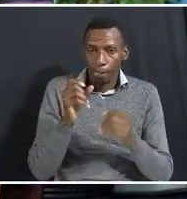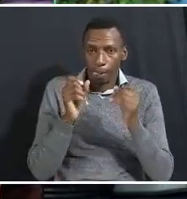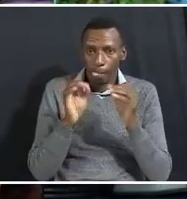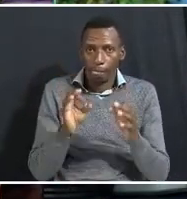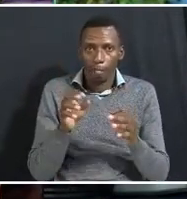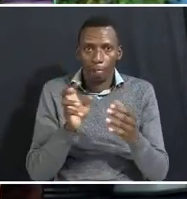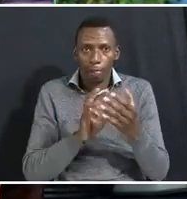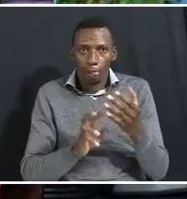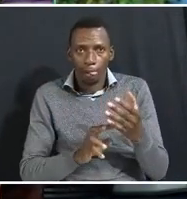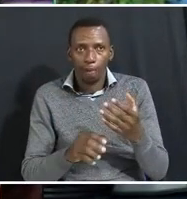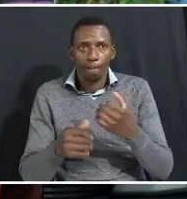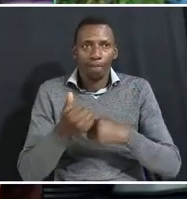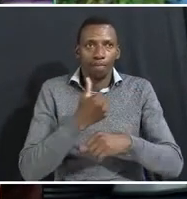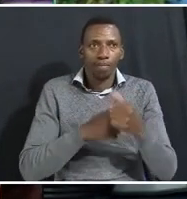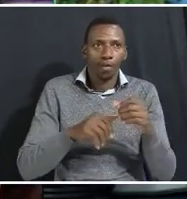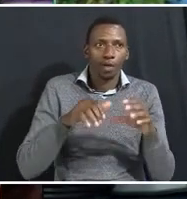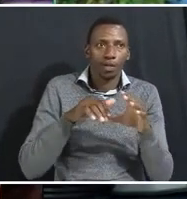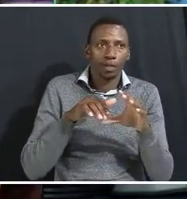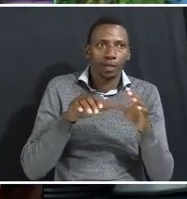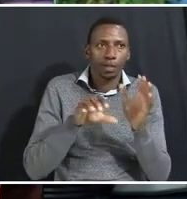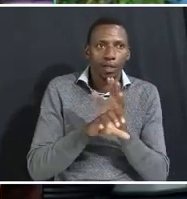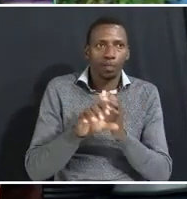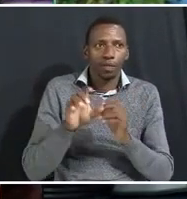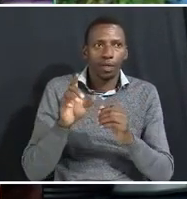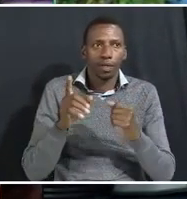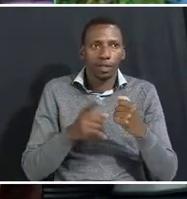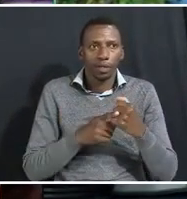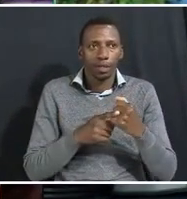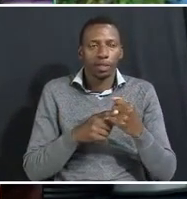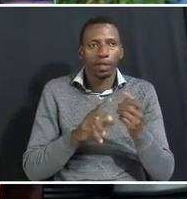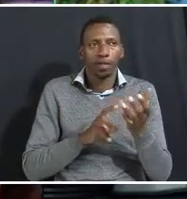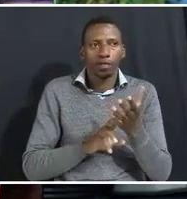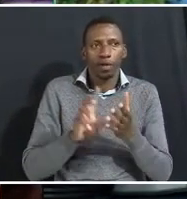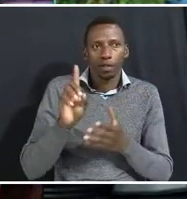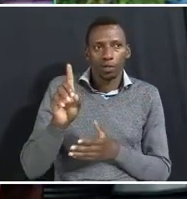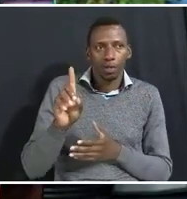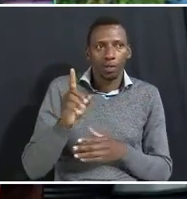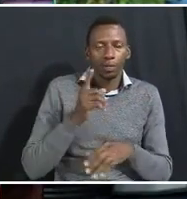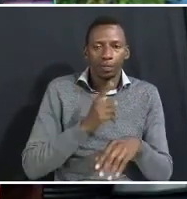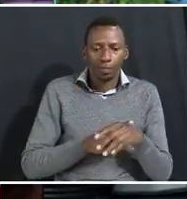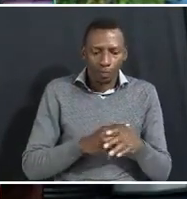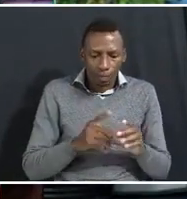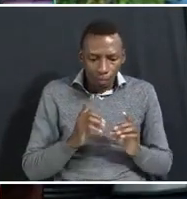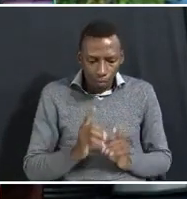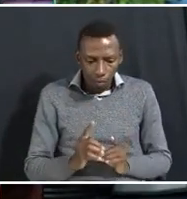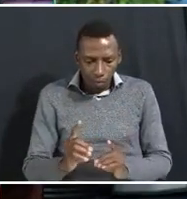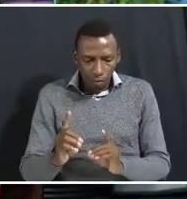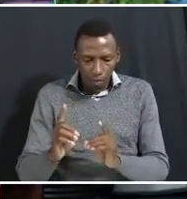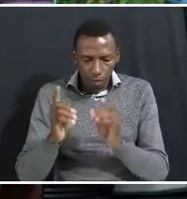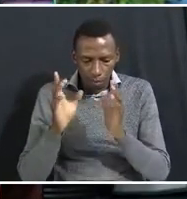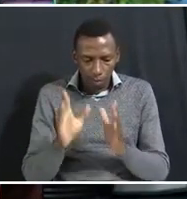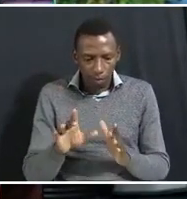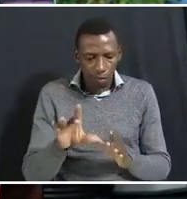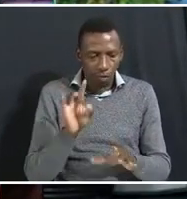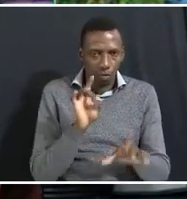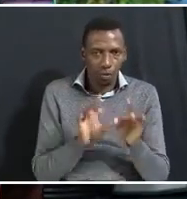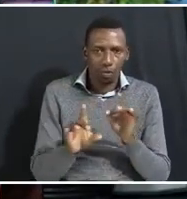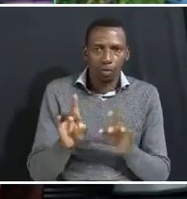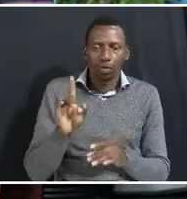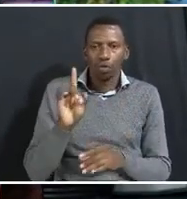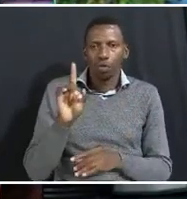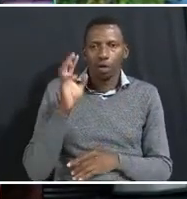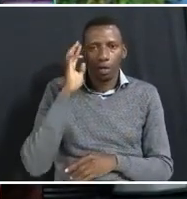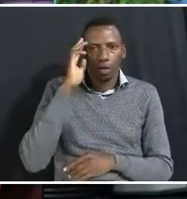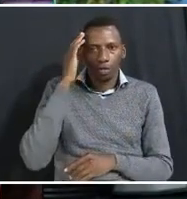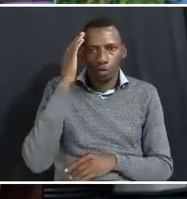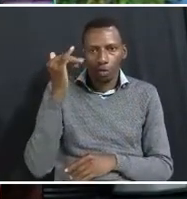Acts chapter 6 from verse 1, as the disciples were being chosen, one of the reasons was so that